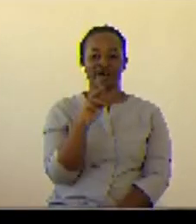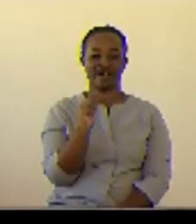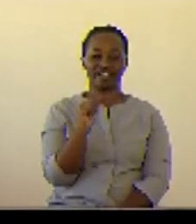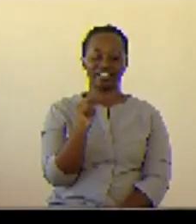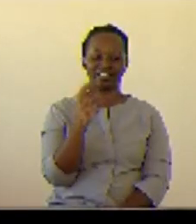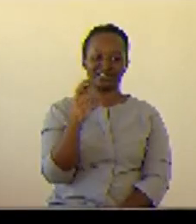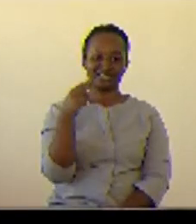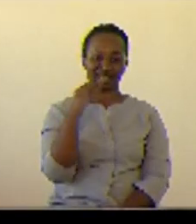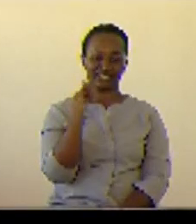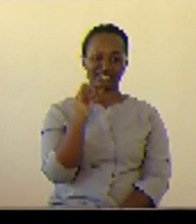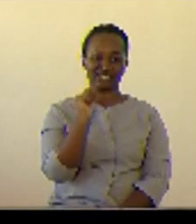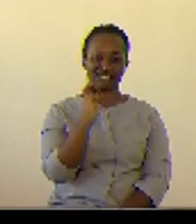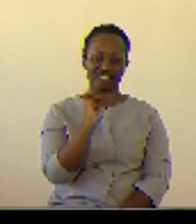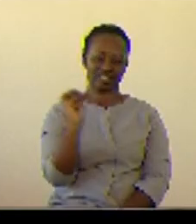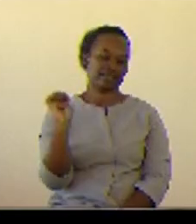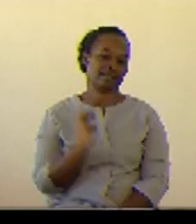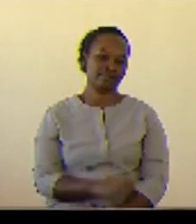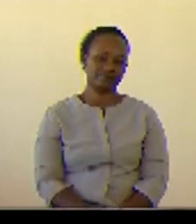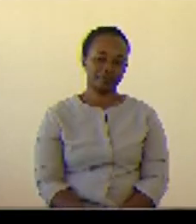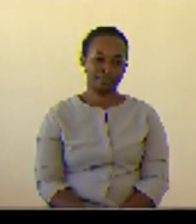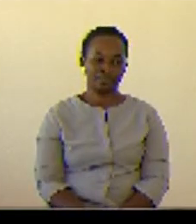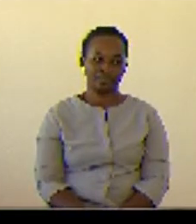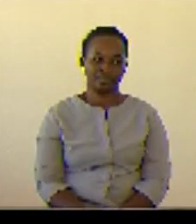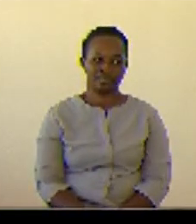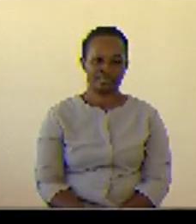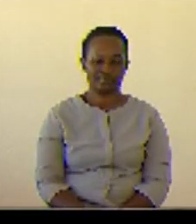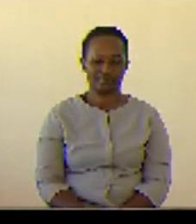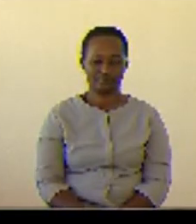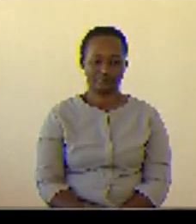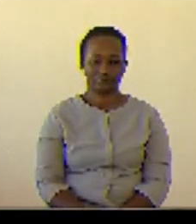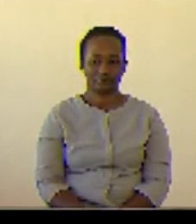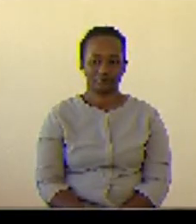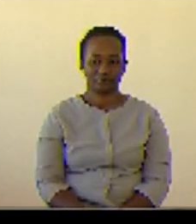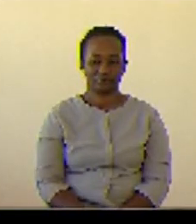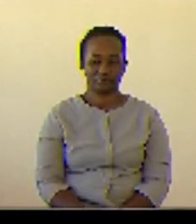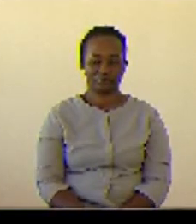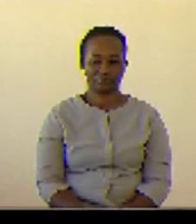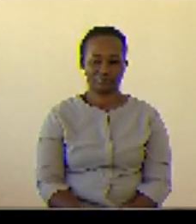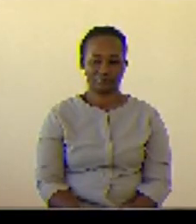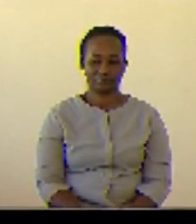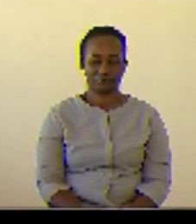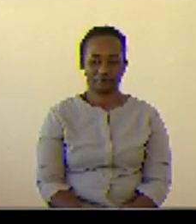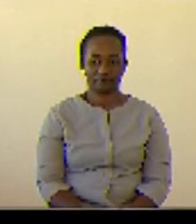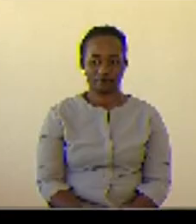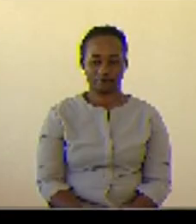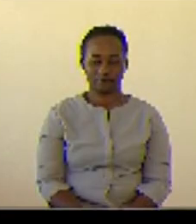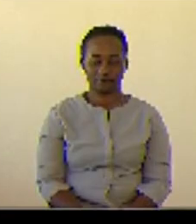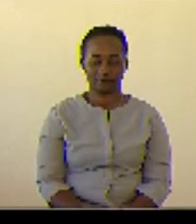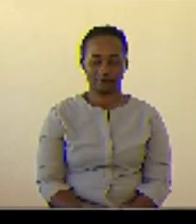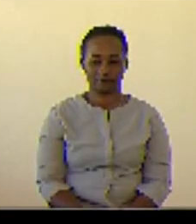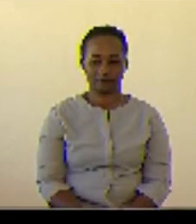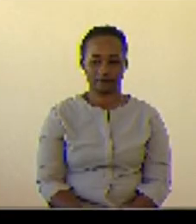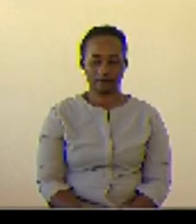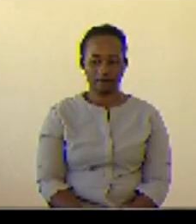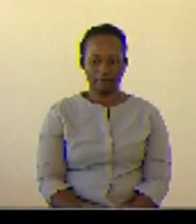the trademark of another. The trademark of another.